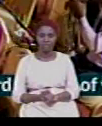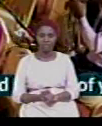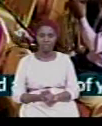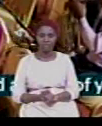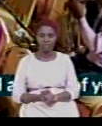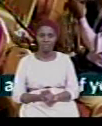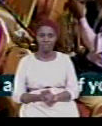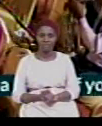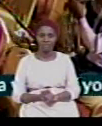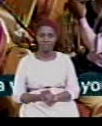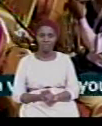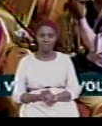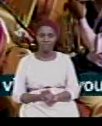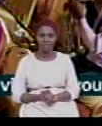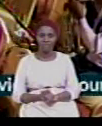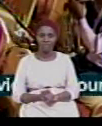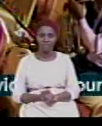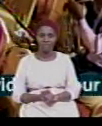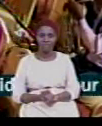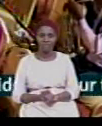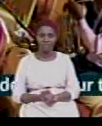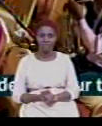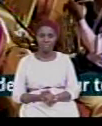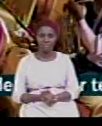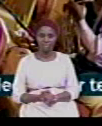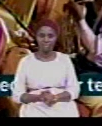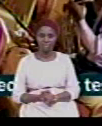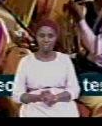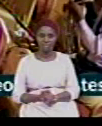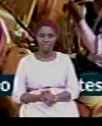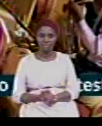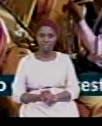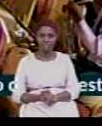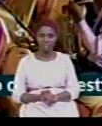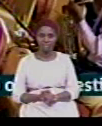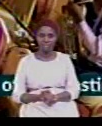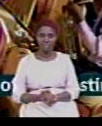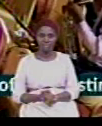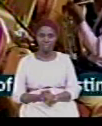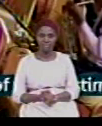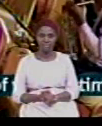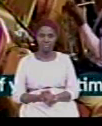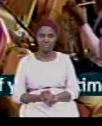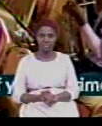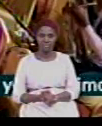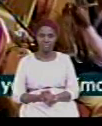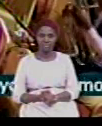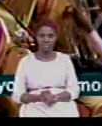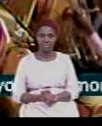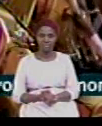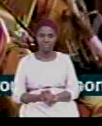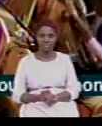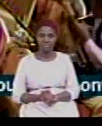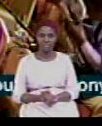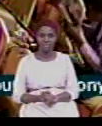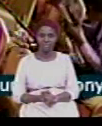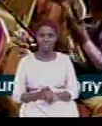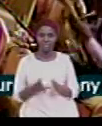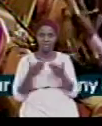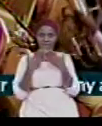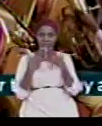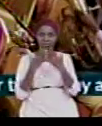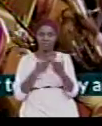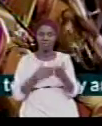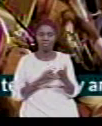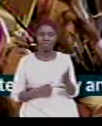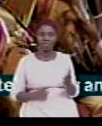We are saying thank you, Jesus.